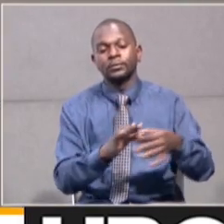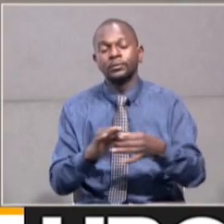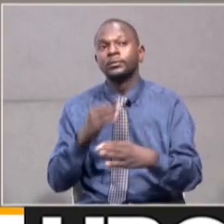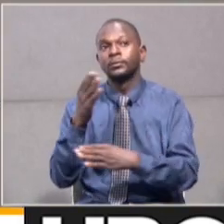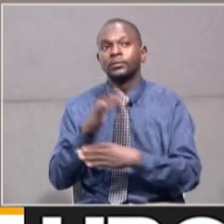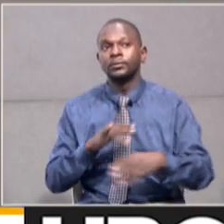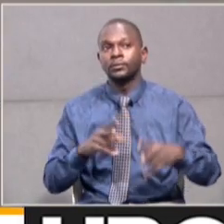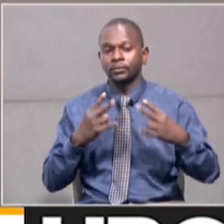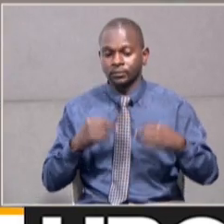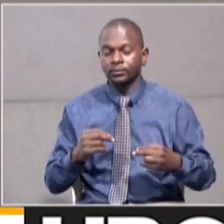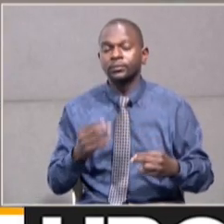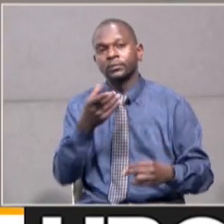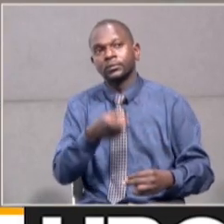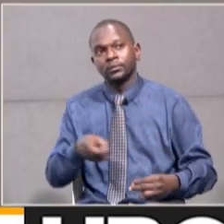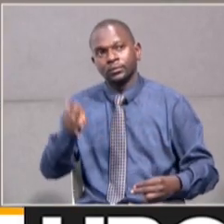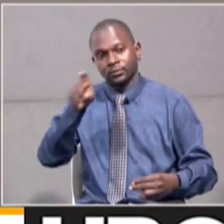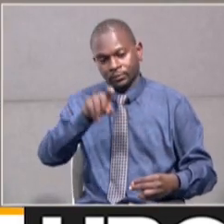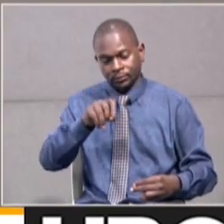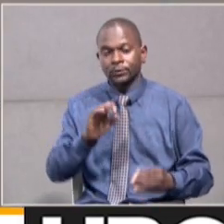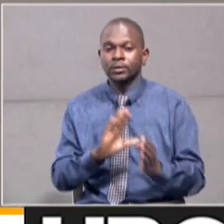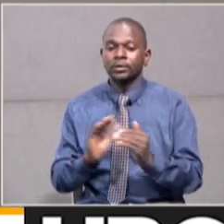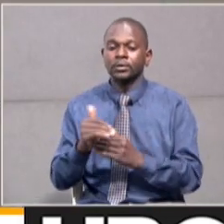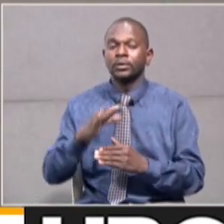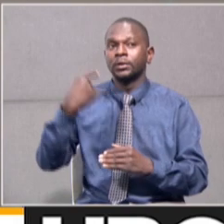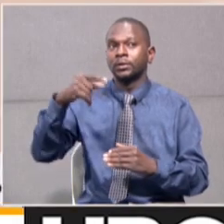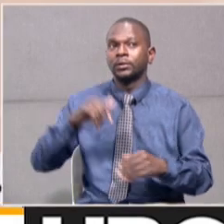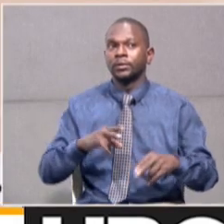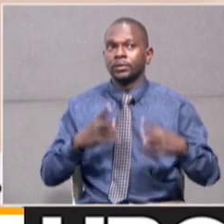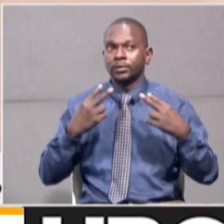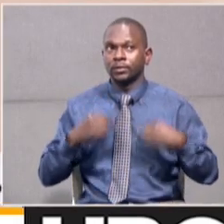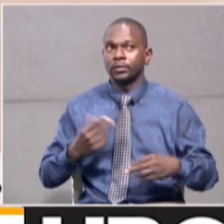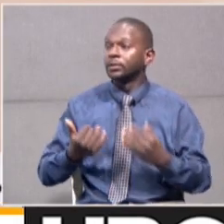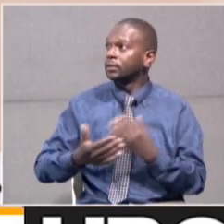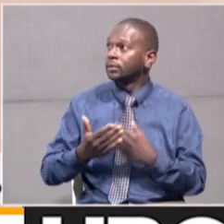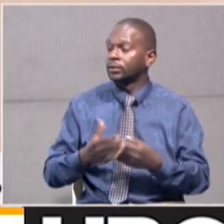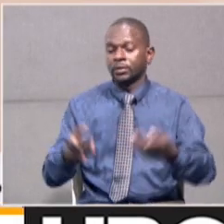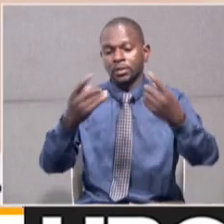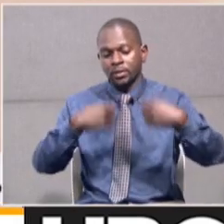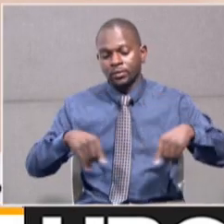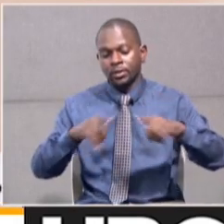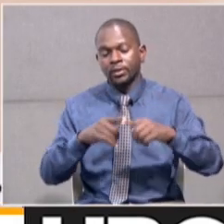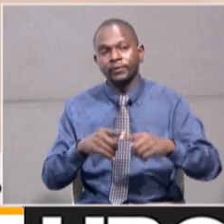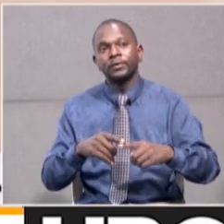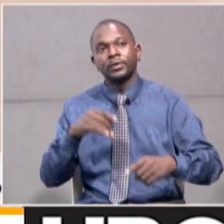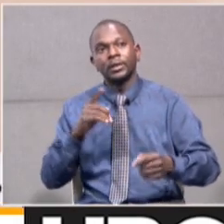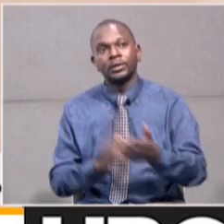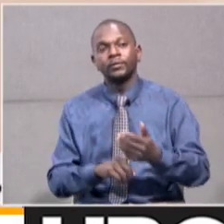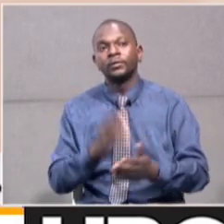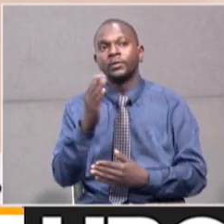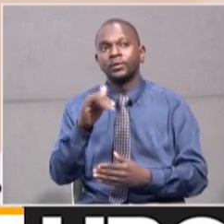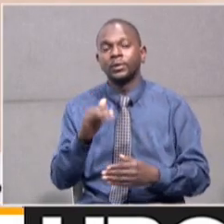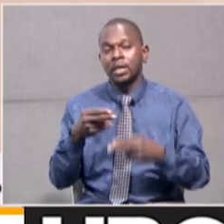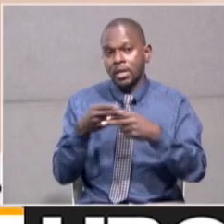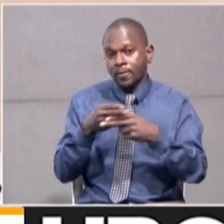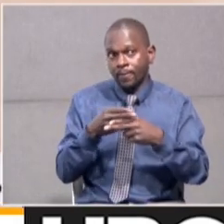Ministry of Health to increase geographical access to quality healthcare. We have achieved a lot, countless to